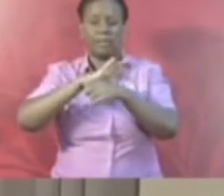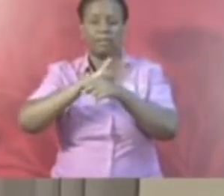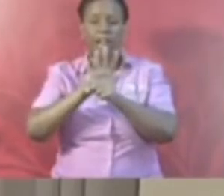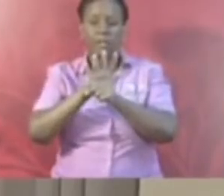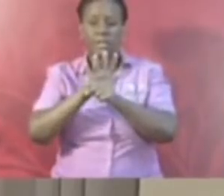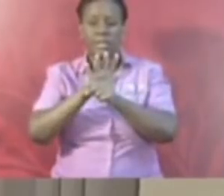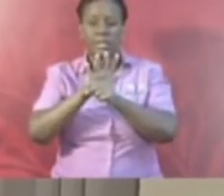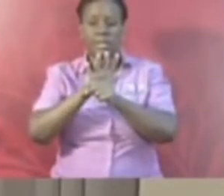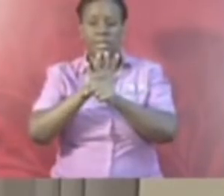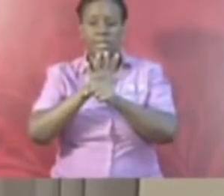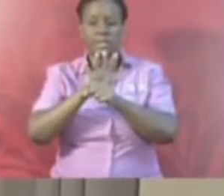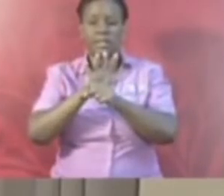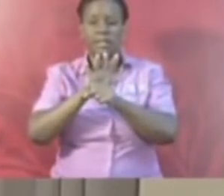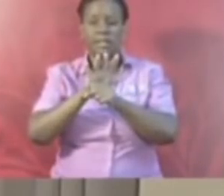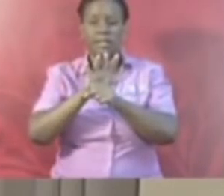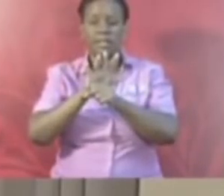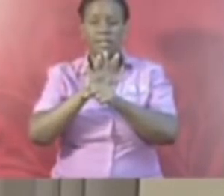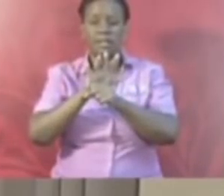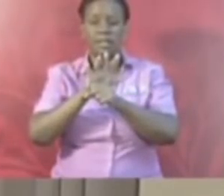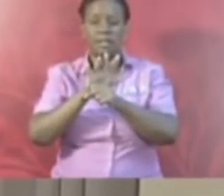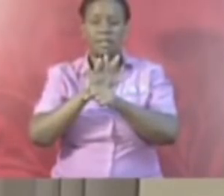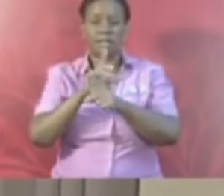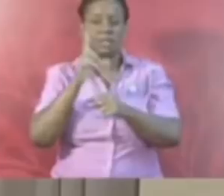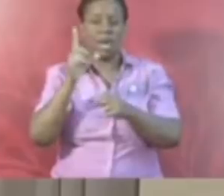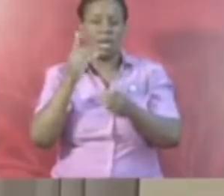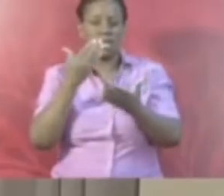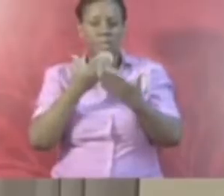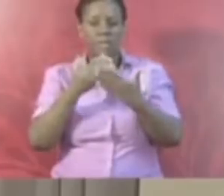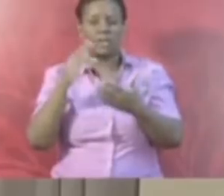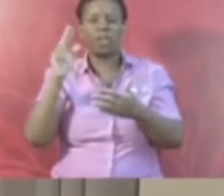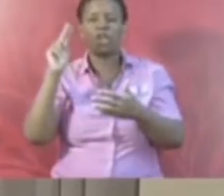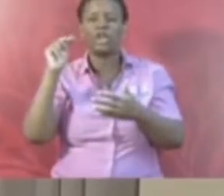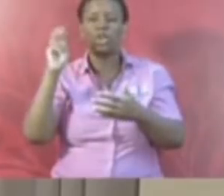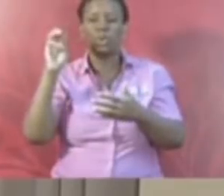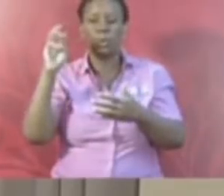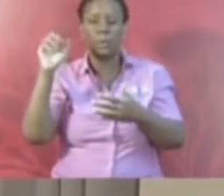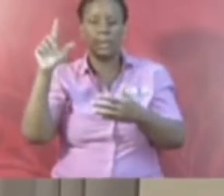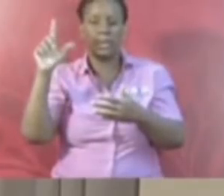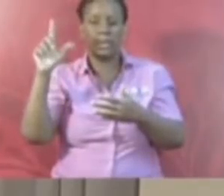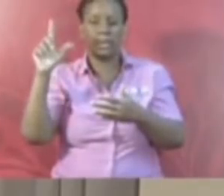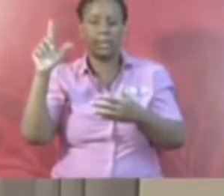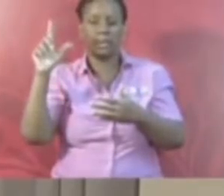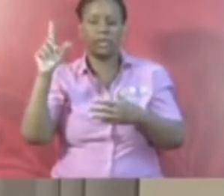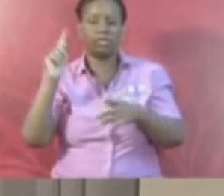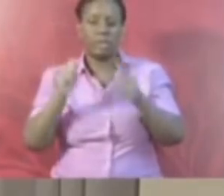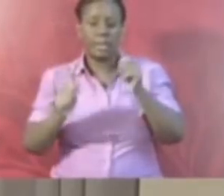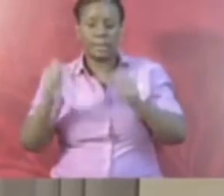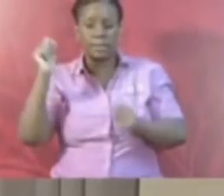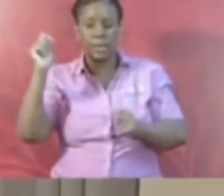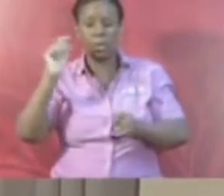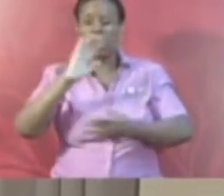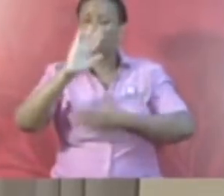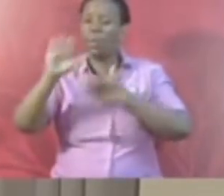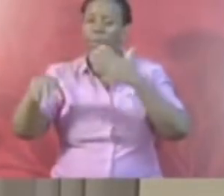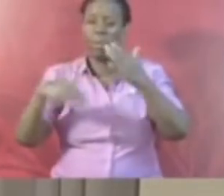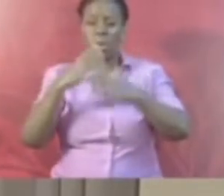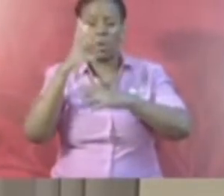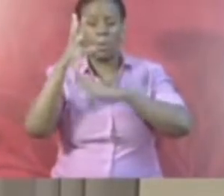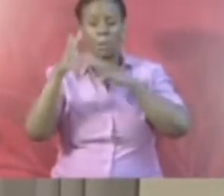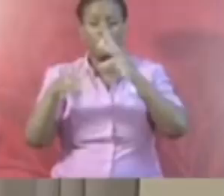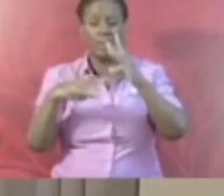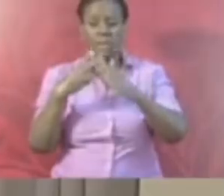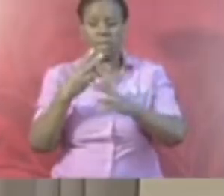many countries did, New Zealand, Trinidad and Tobago, all around the world. But protests over vaccines